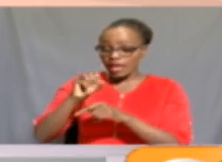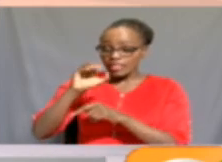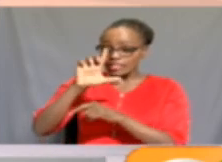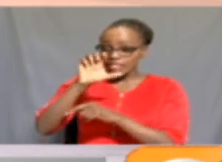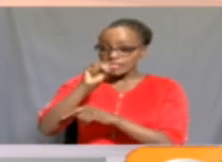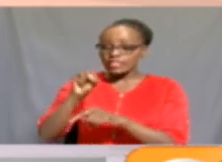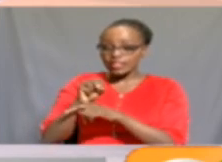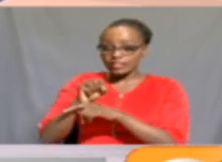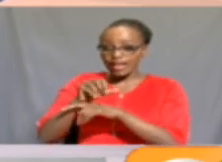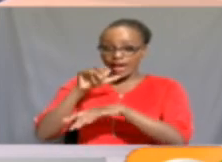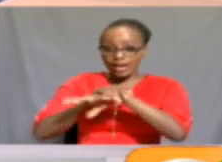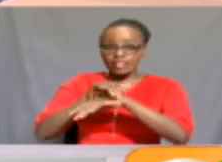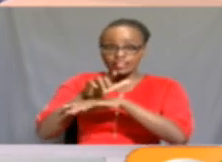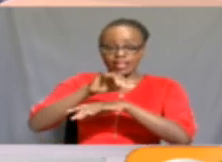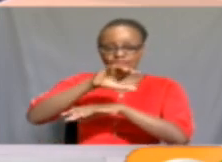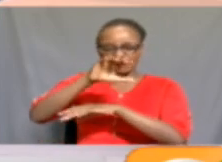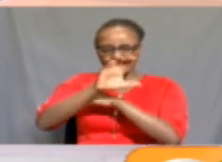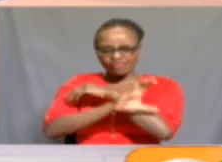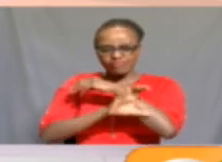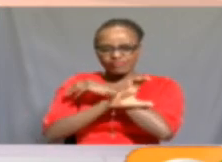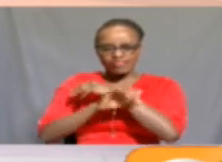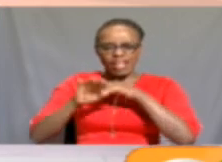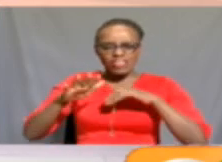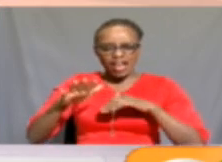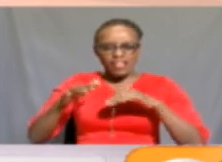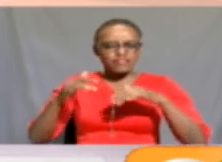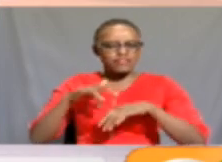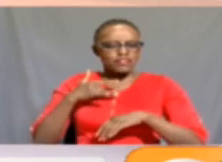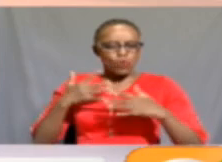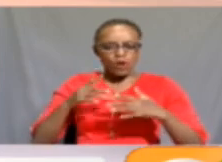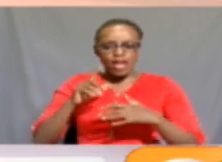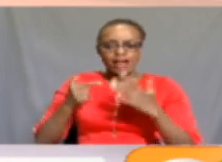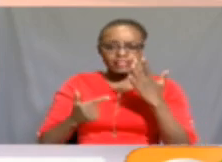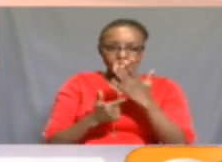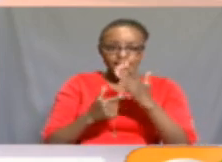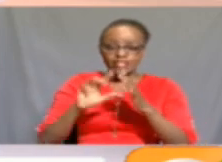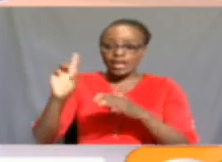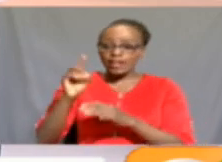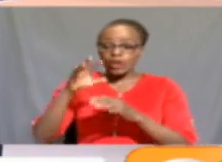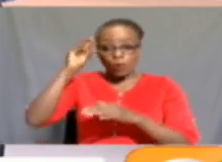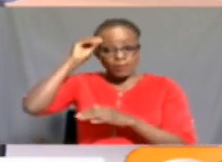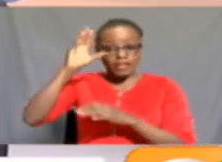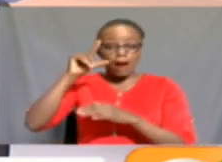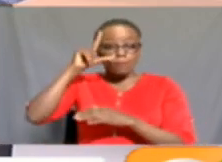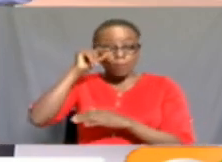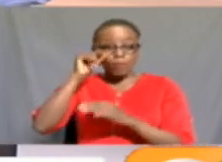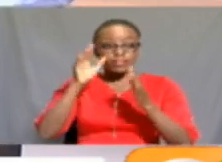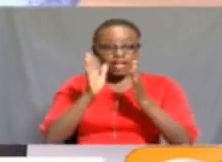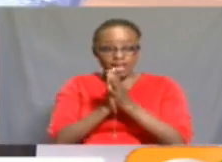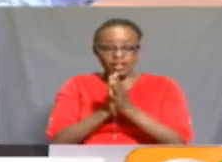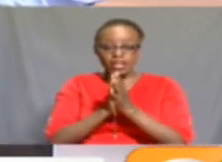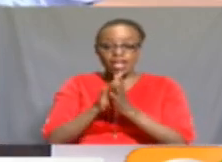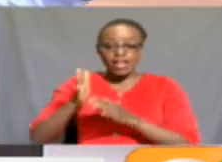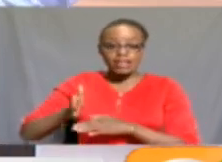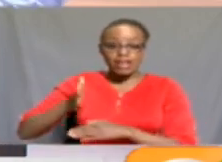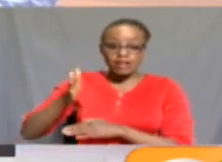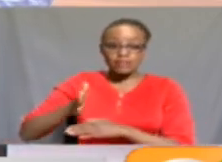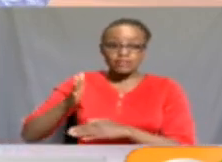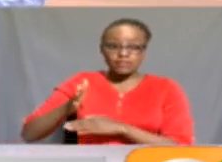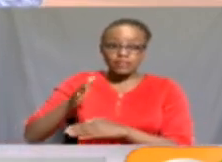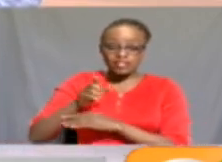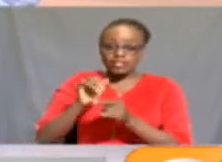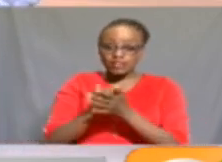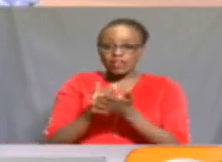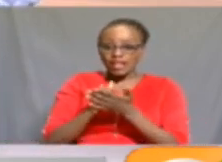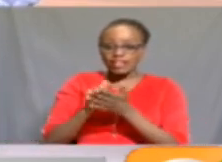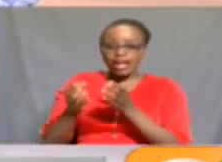part of the country. Well, the earthquake was felt in Taita, Nairobi, Kiambu, Mombasa and Naivasha. The